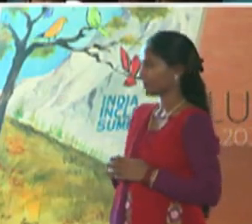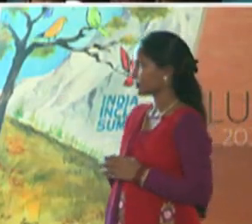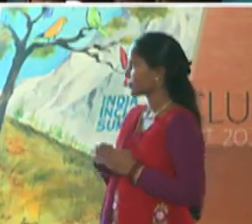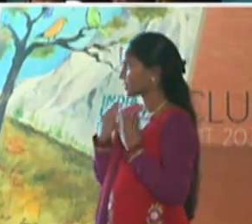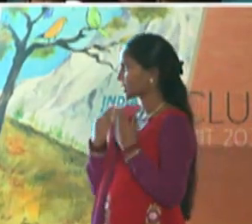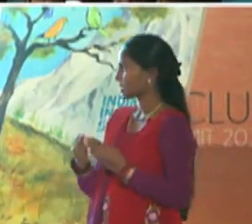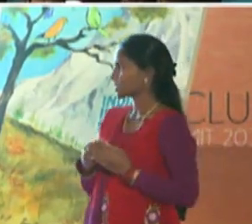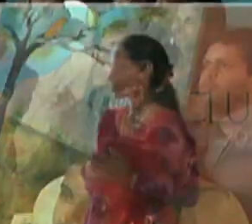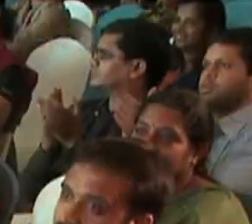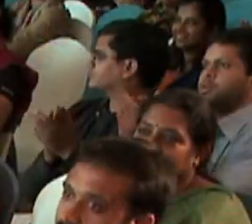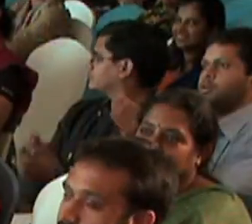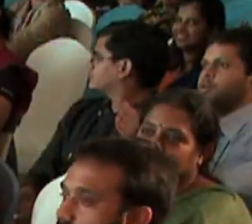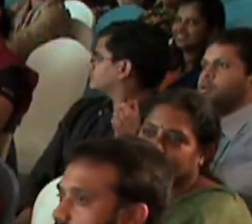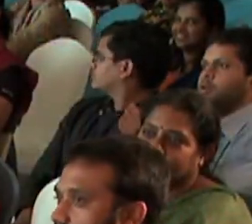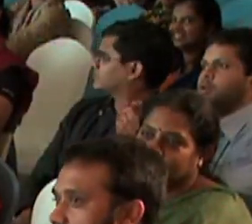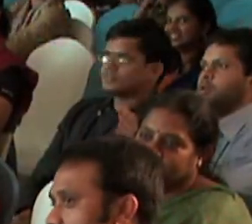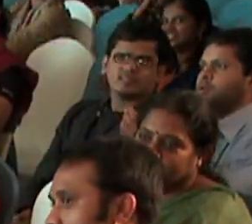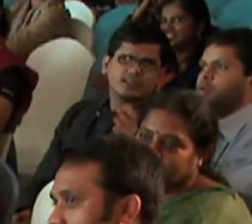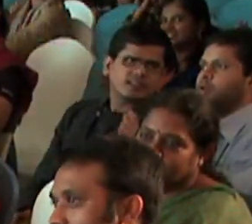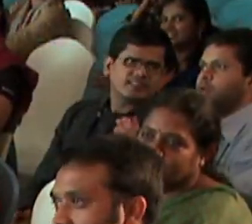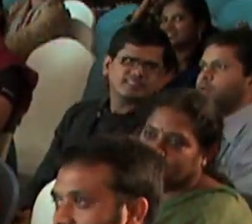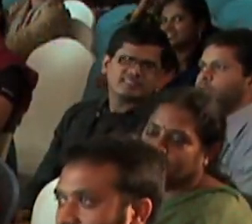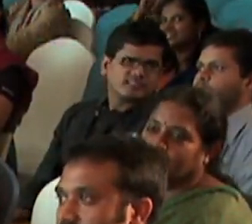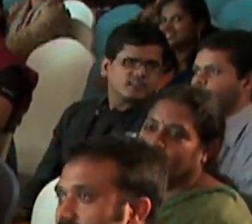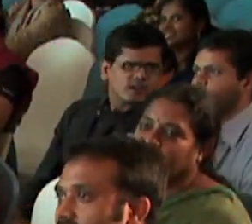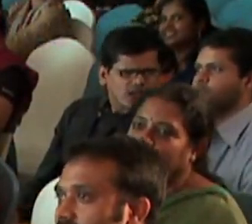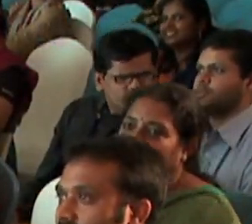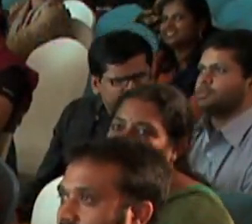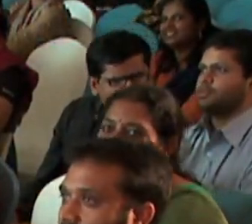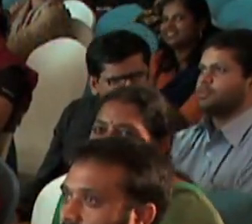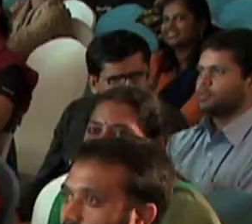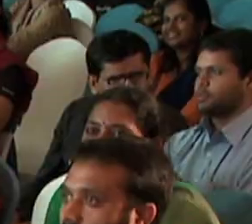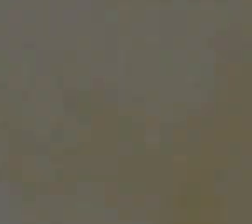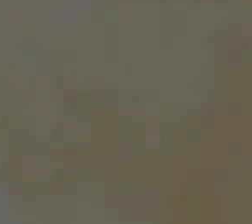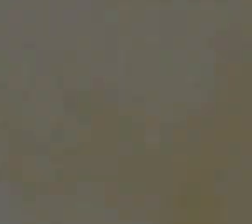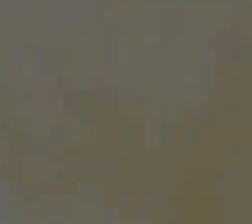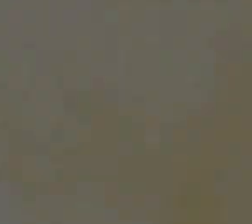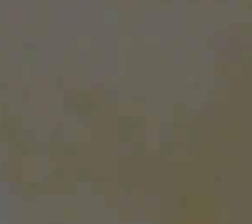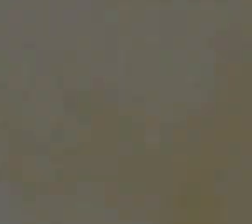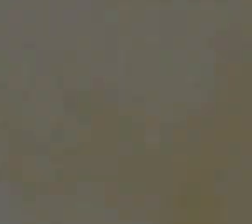Please do that.